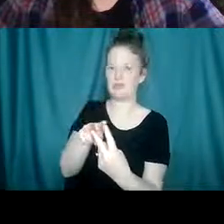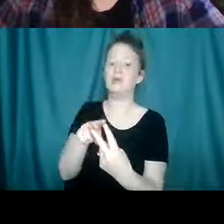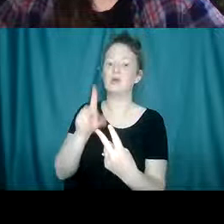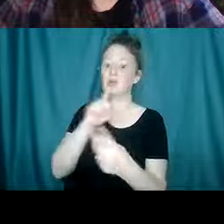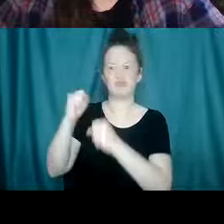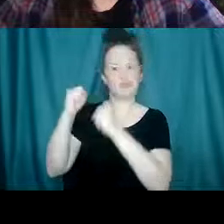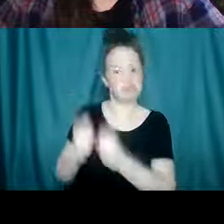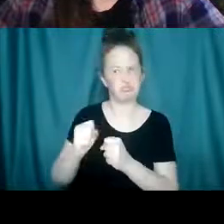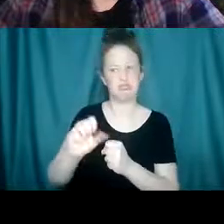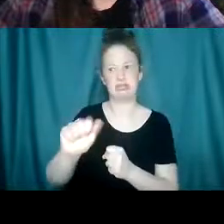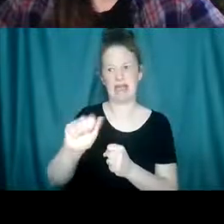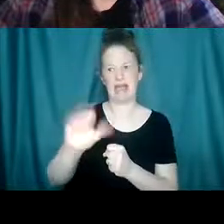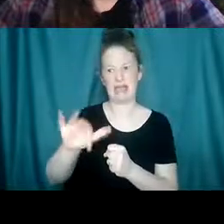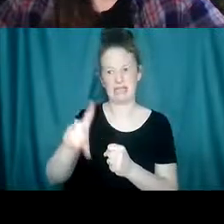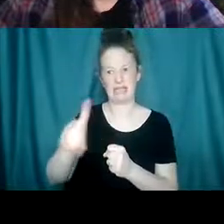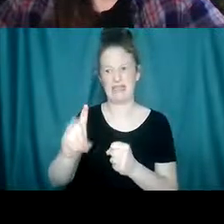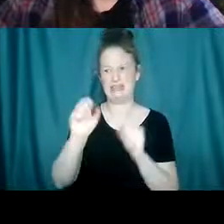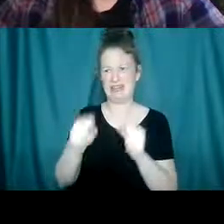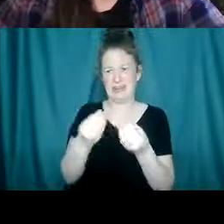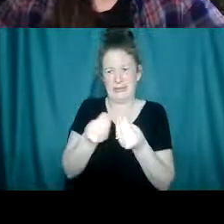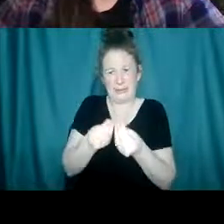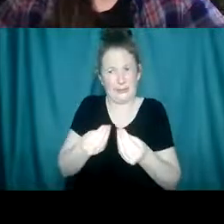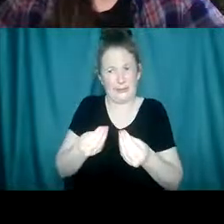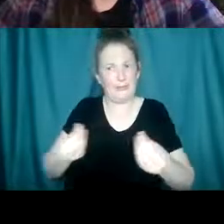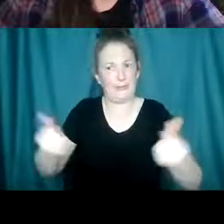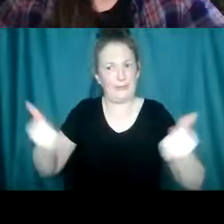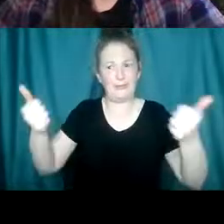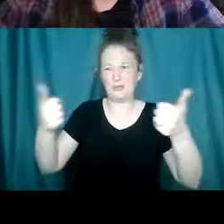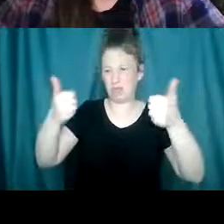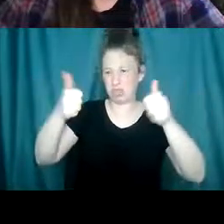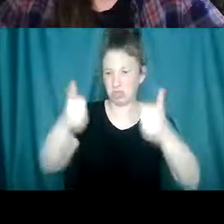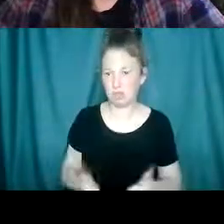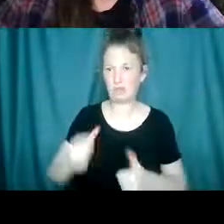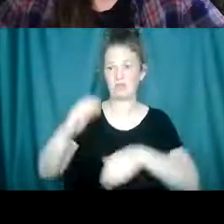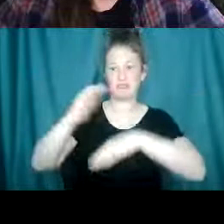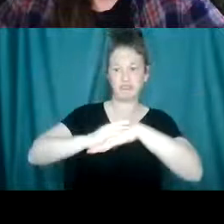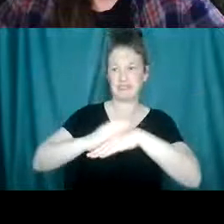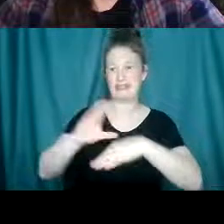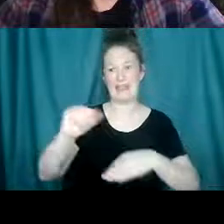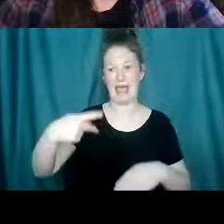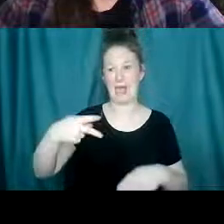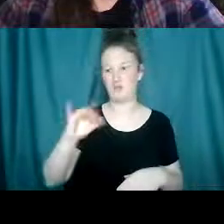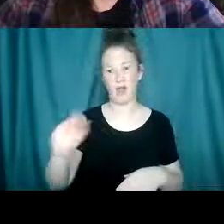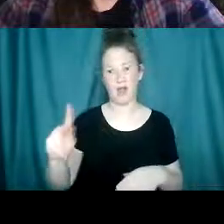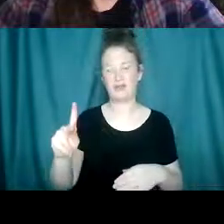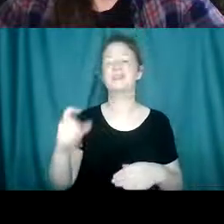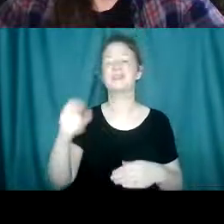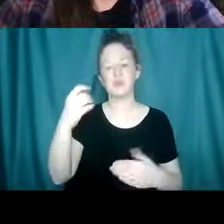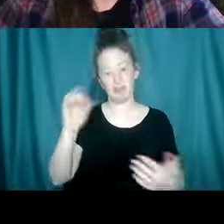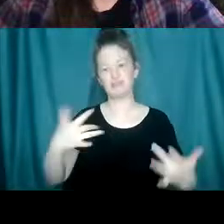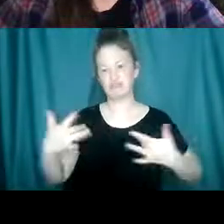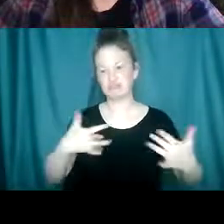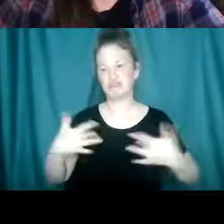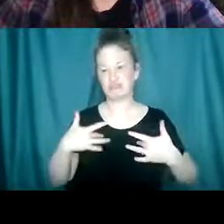and it's very corrosive to the caprock. So I think that's one of the concerns, that if we co-inject all of these